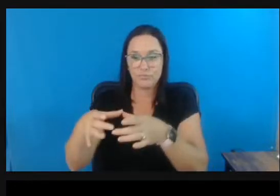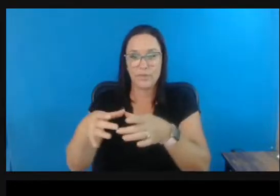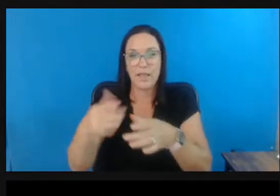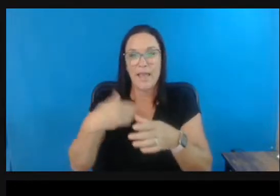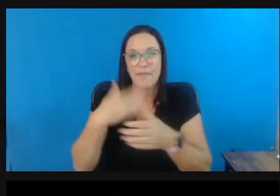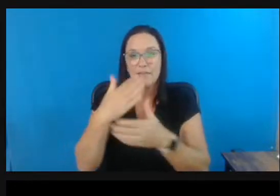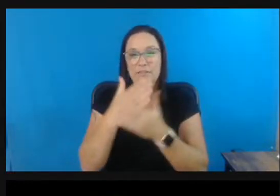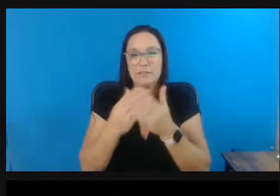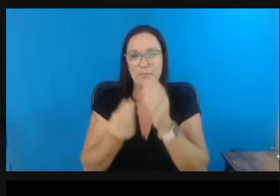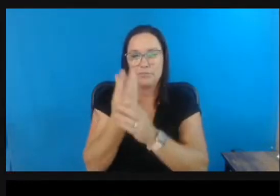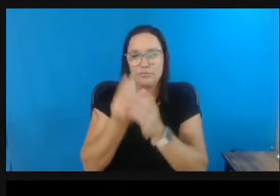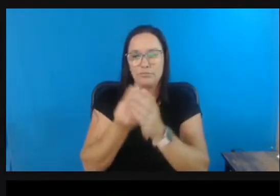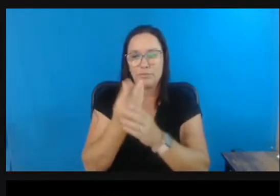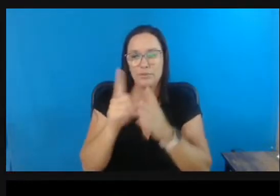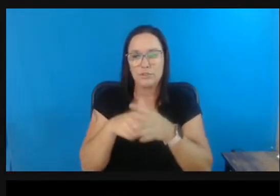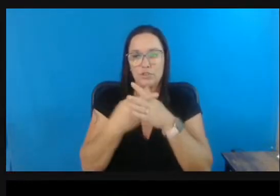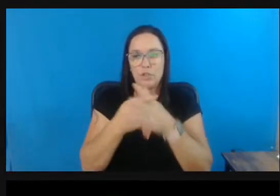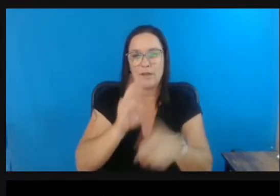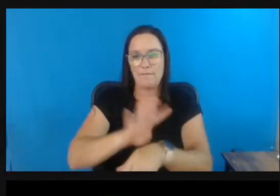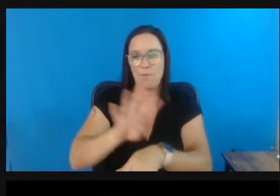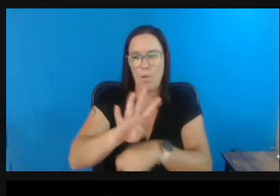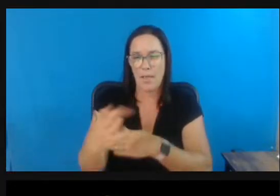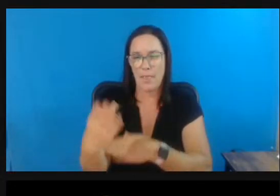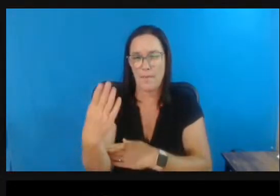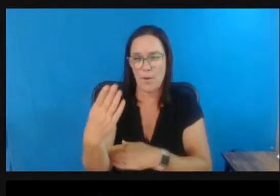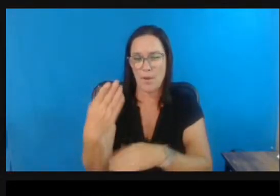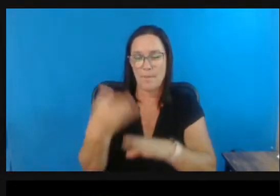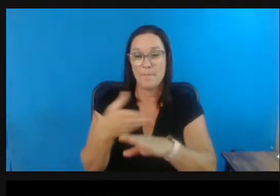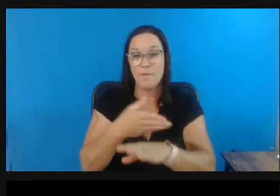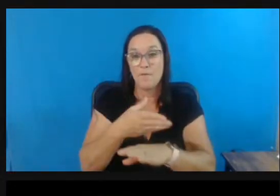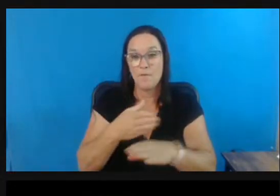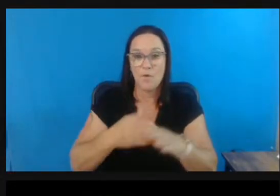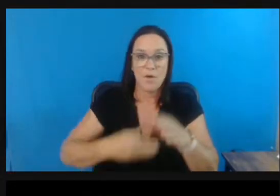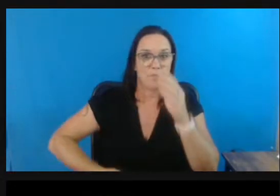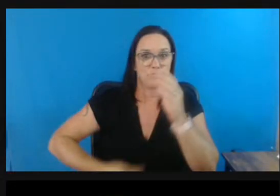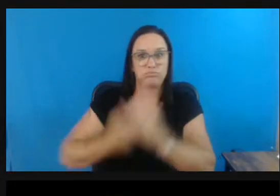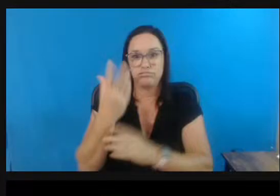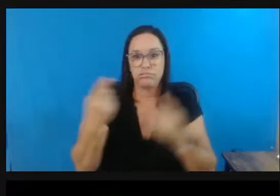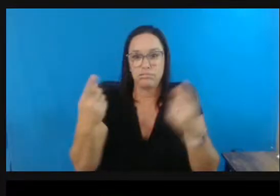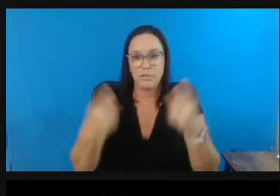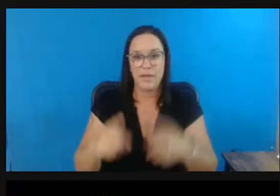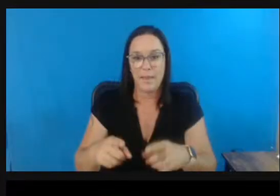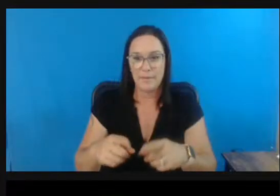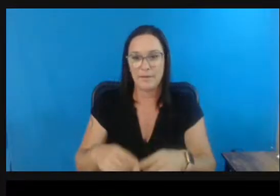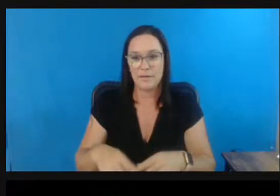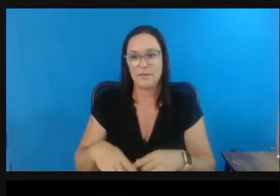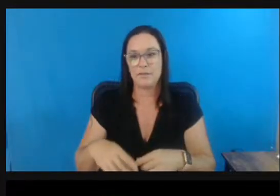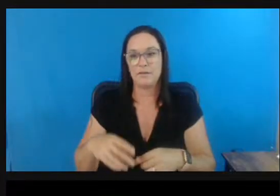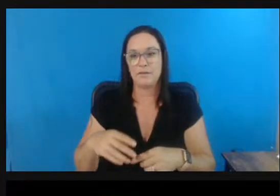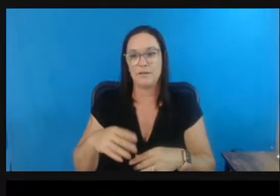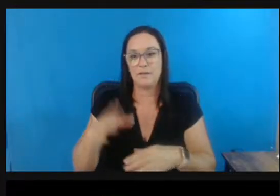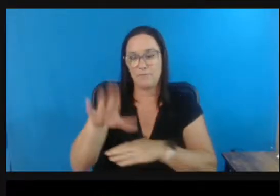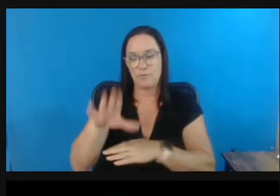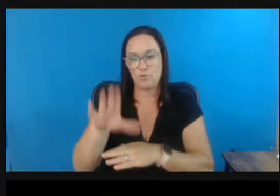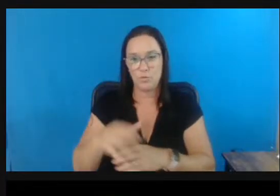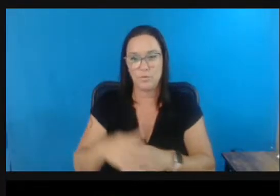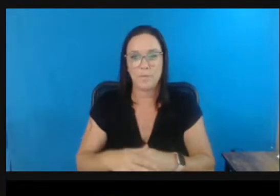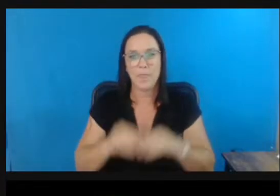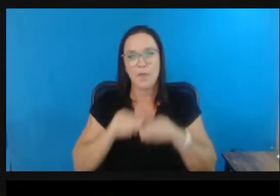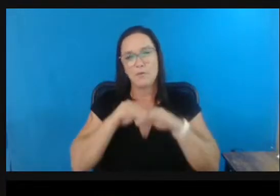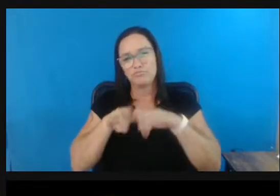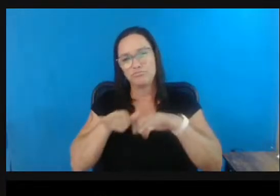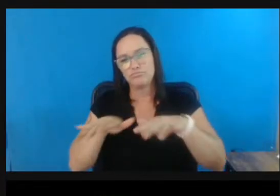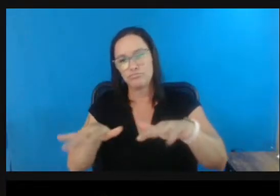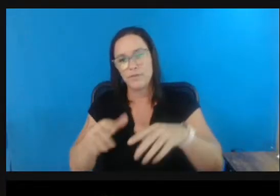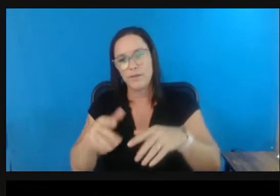fountaining beginning at 4 o'clock in the morning before the main fountains began at 12:45 p.m., putting flows across the crater floor, almost all